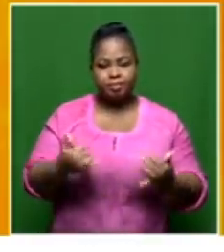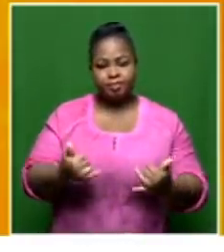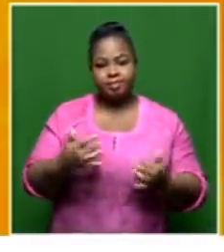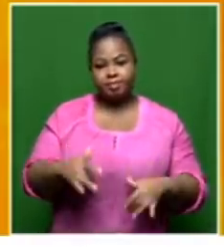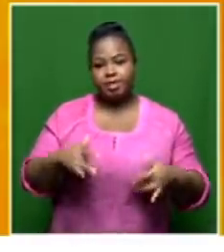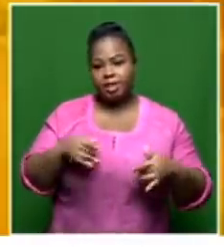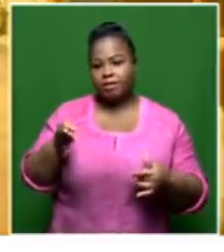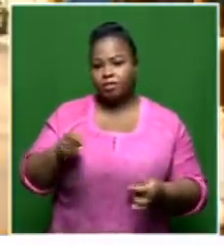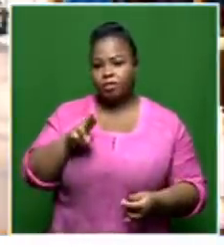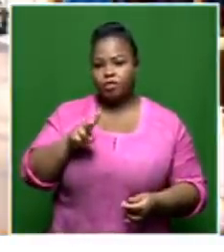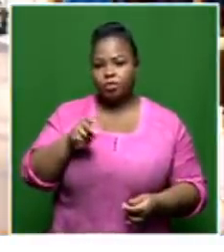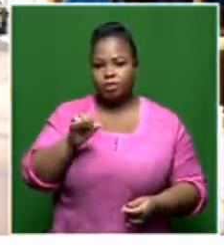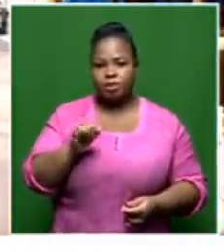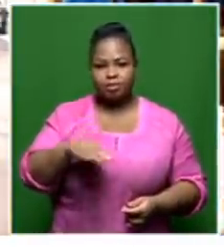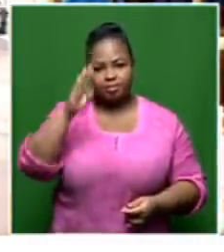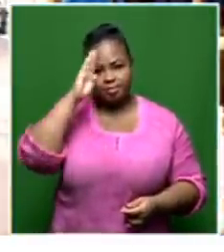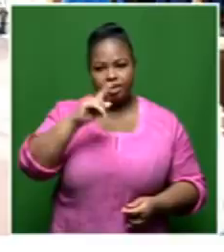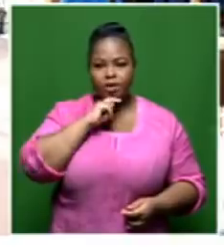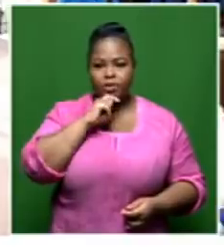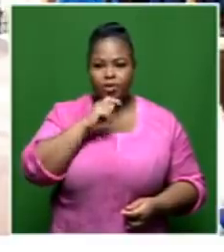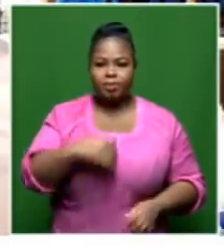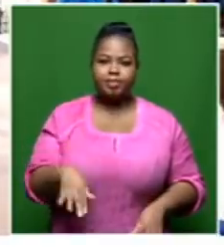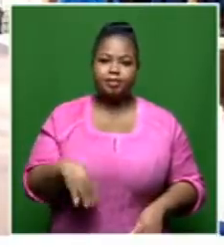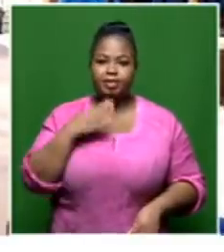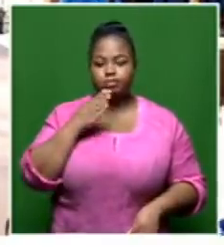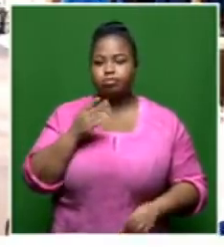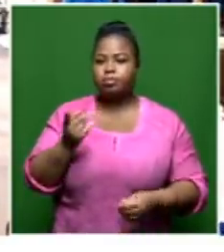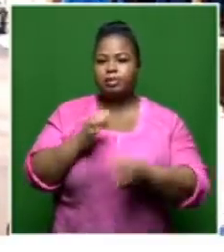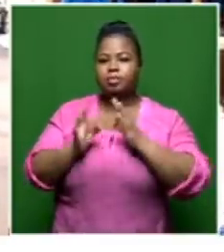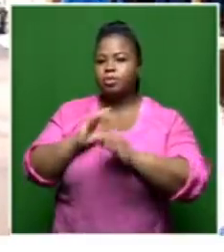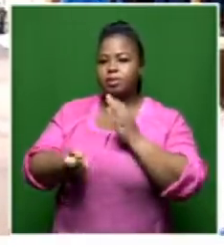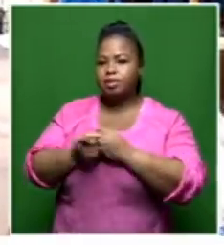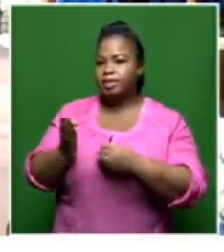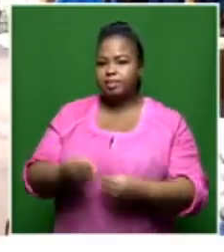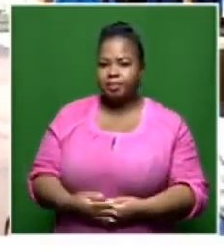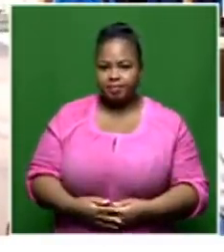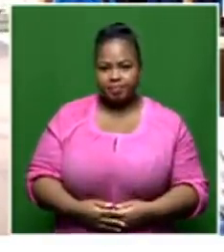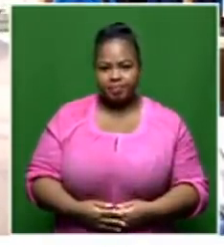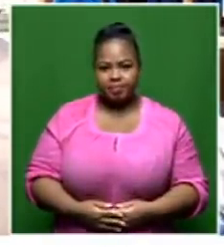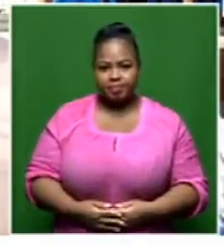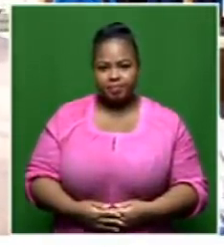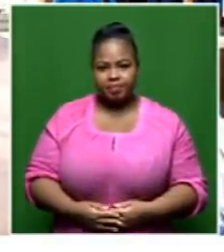to our reporter, Vusi Khumalo. Vusi, very good morning to you. Thanks for joining us. Do set the scene for us. What is happening there?